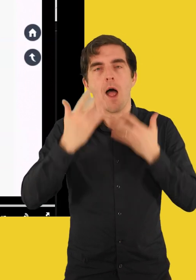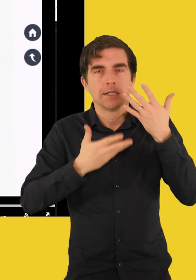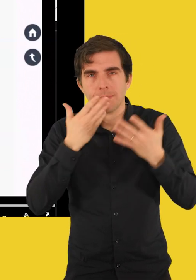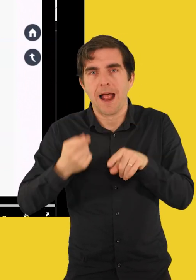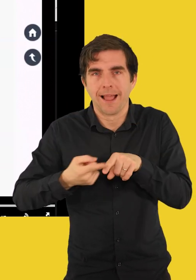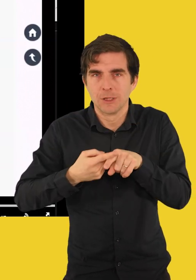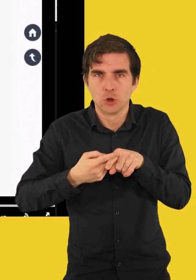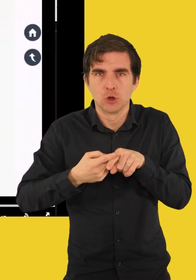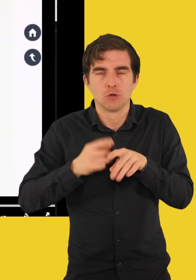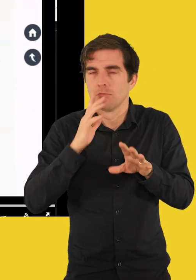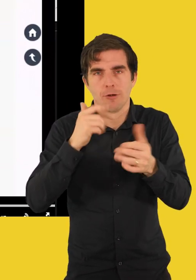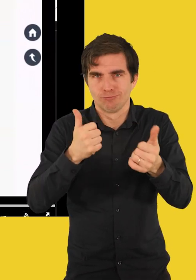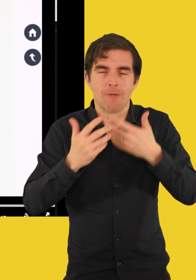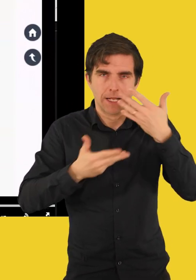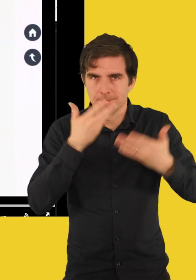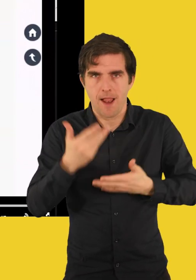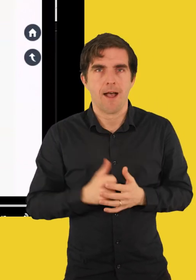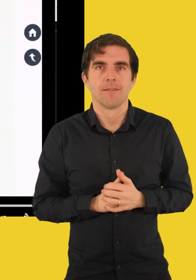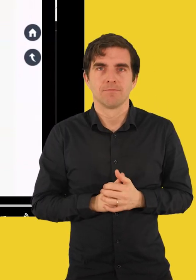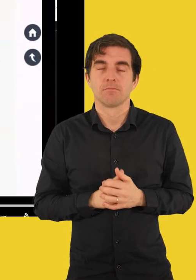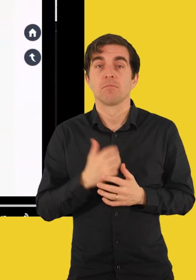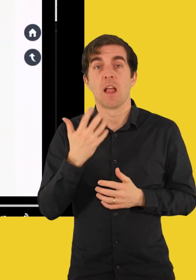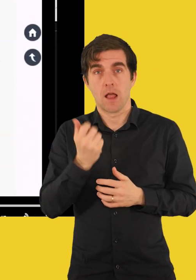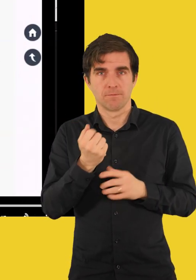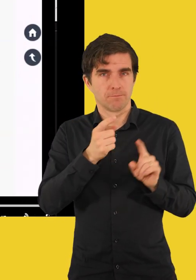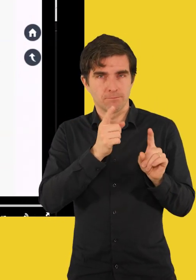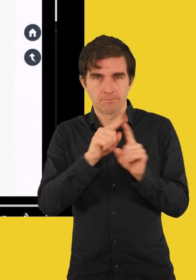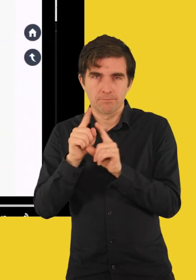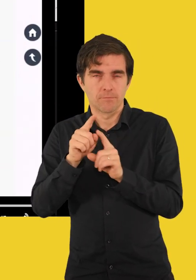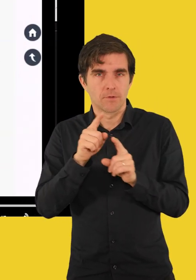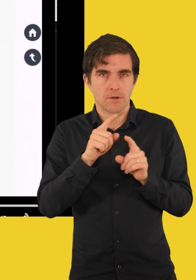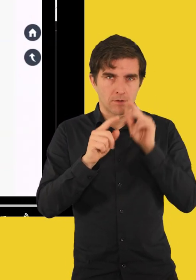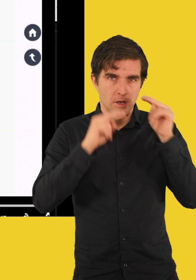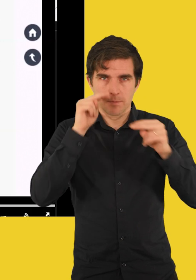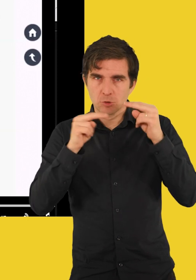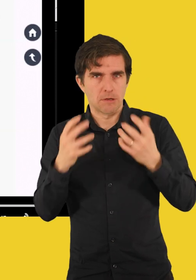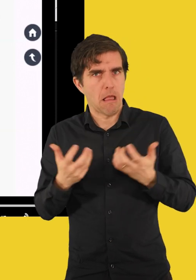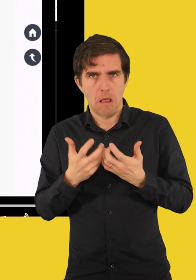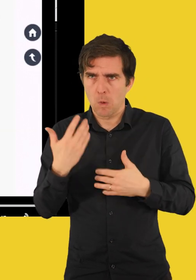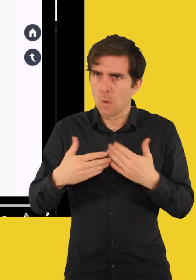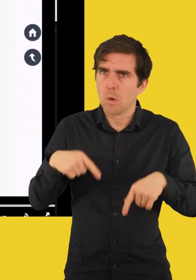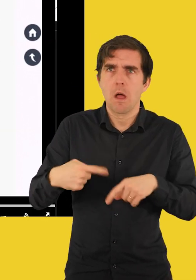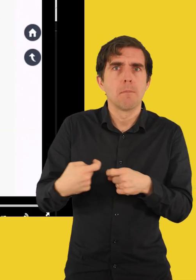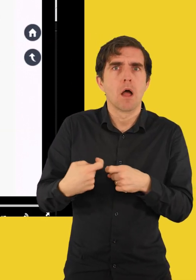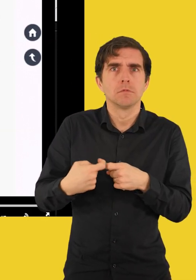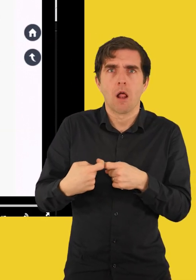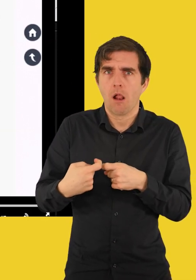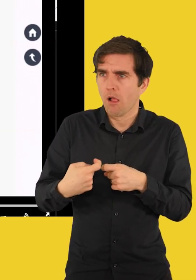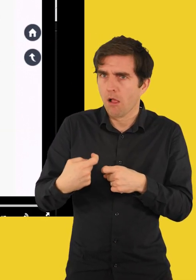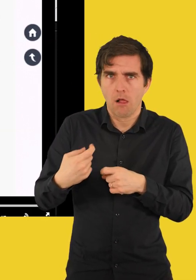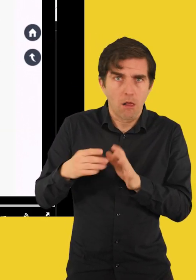explain in English. It will be all right. So you have all the dimension that we have covered in order to illustrate how